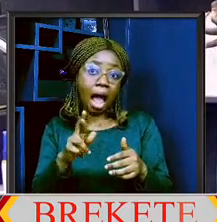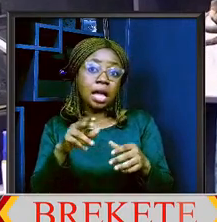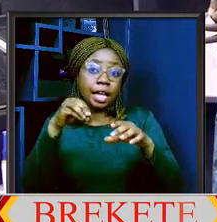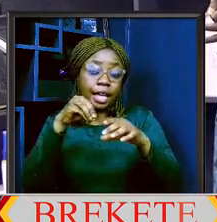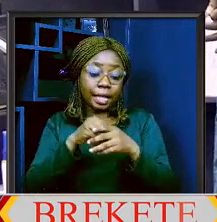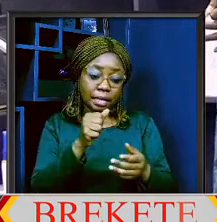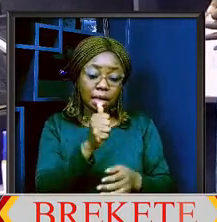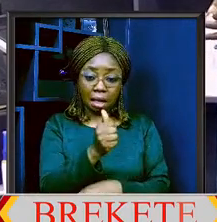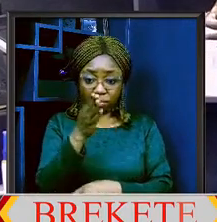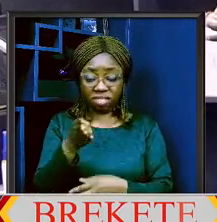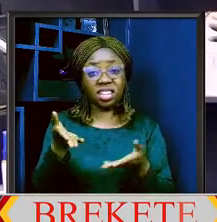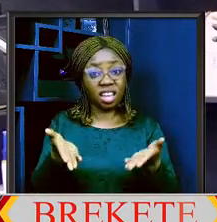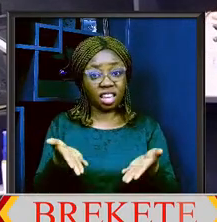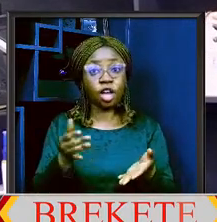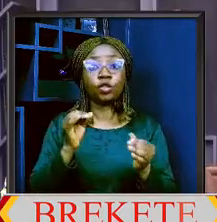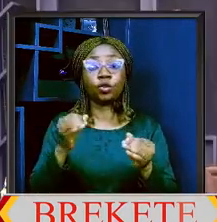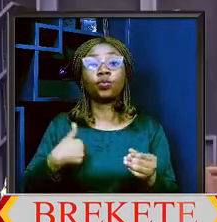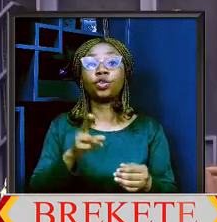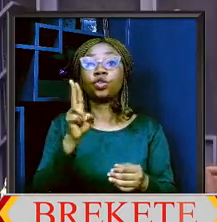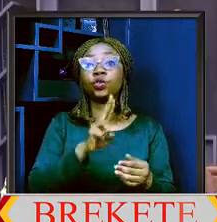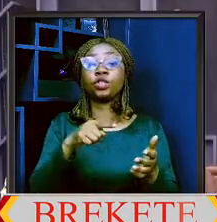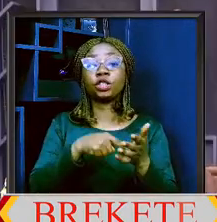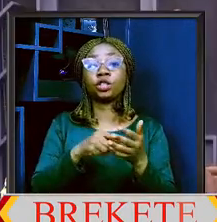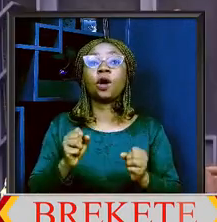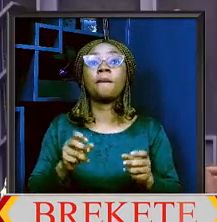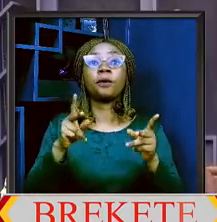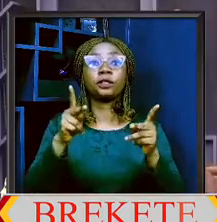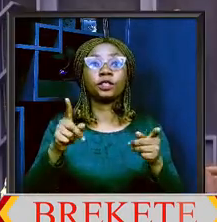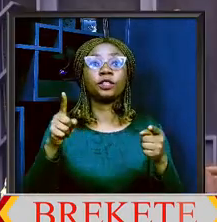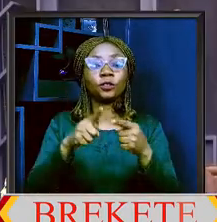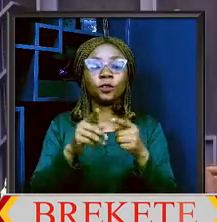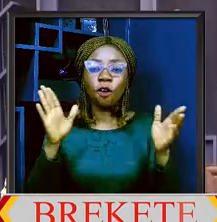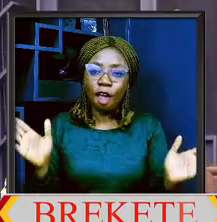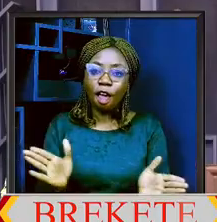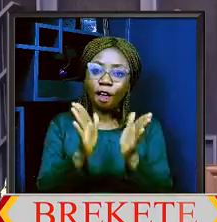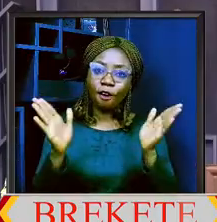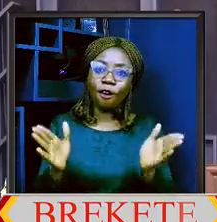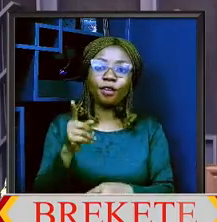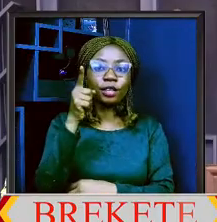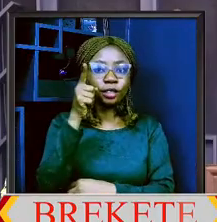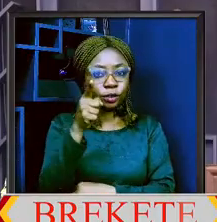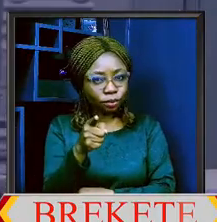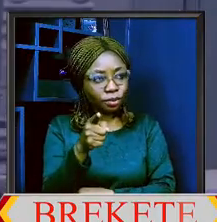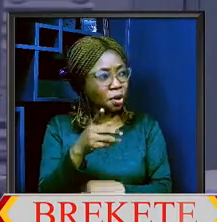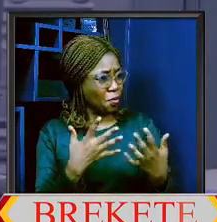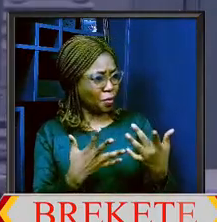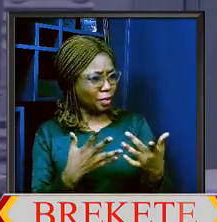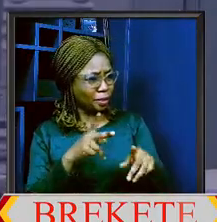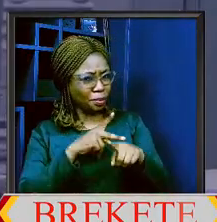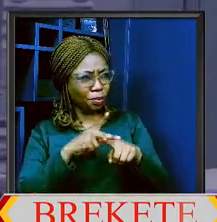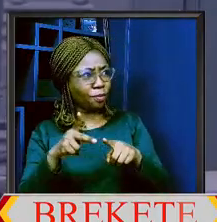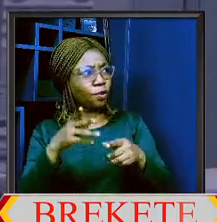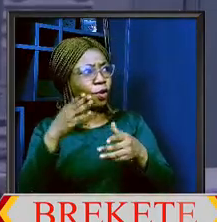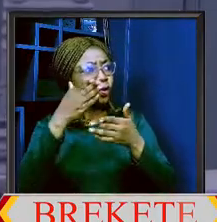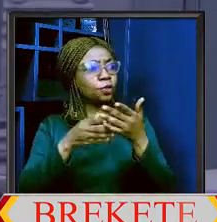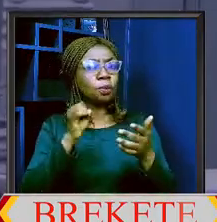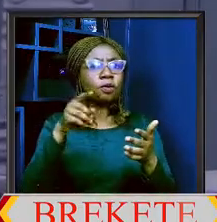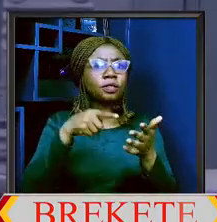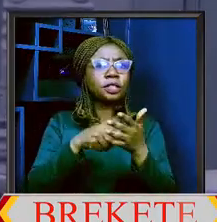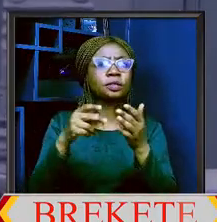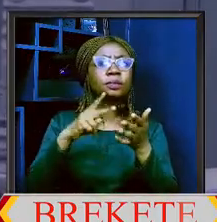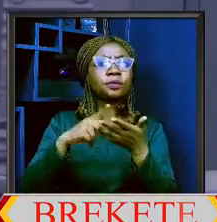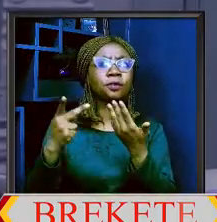Abuja so we are also using this opportunity to encourage you wait Prof sir some of these